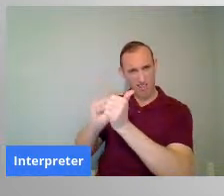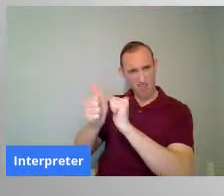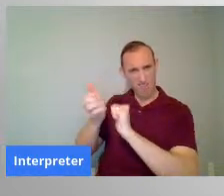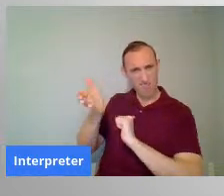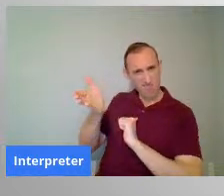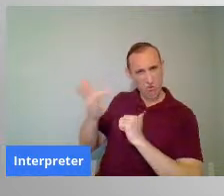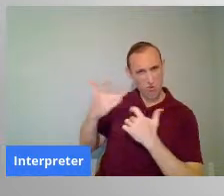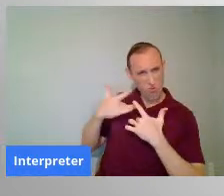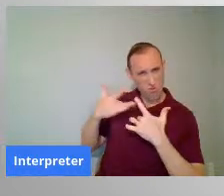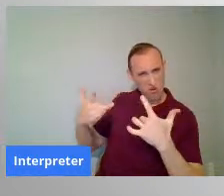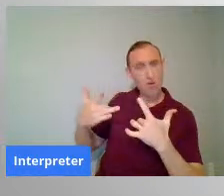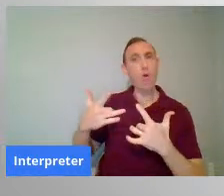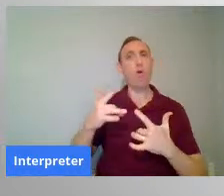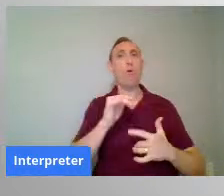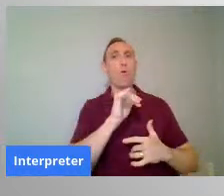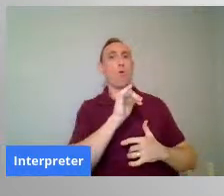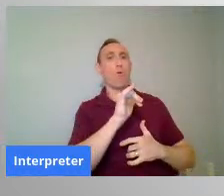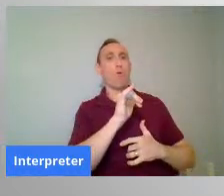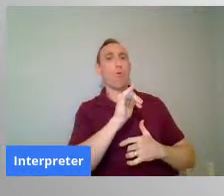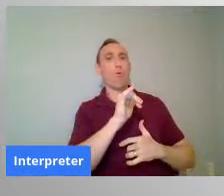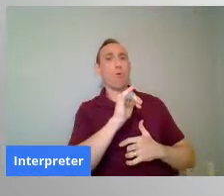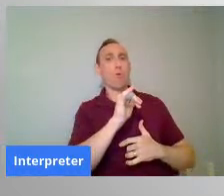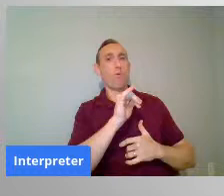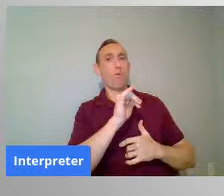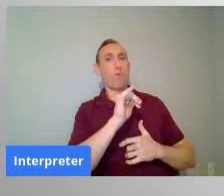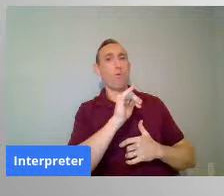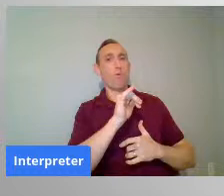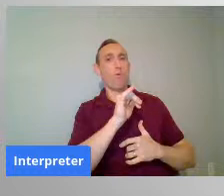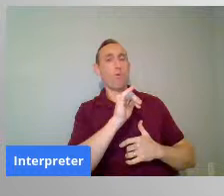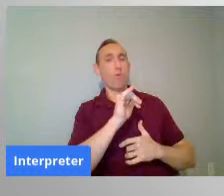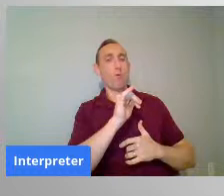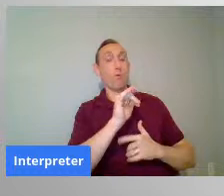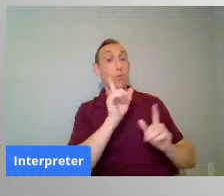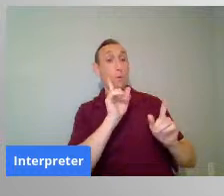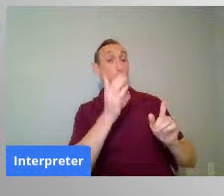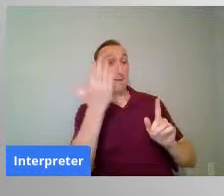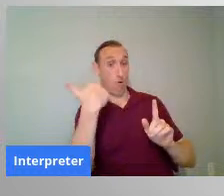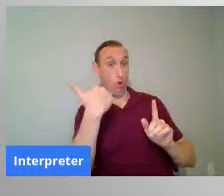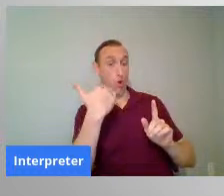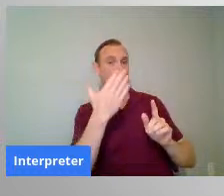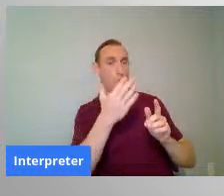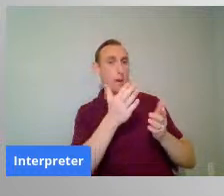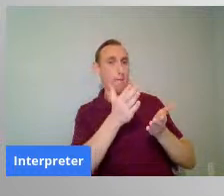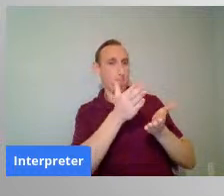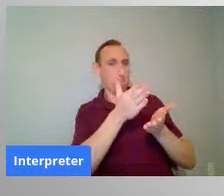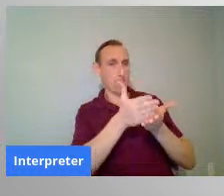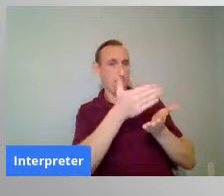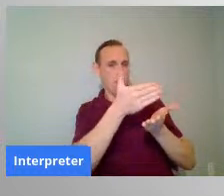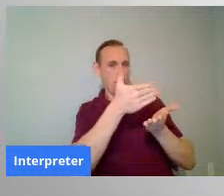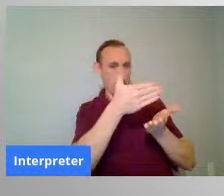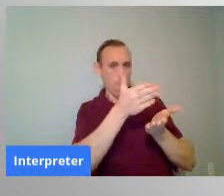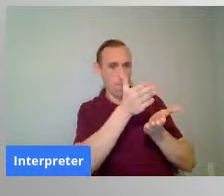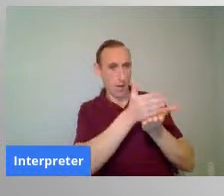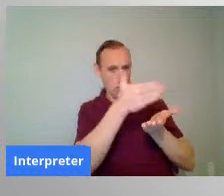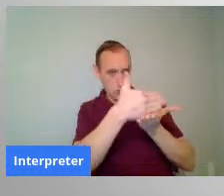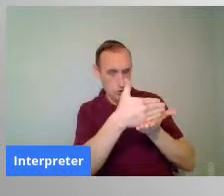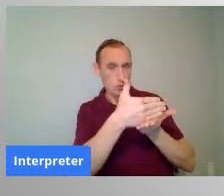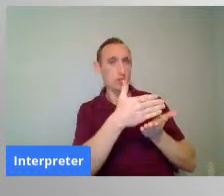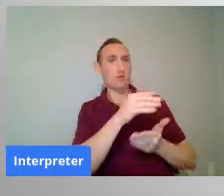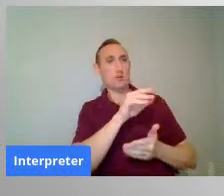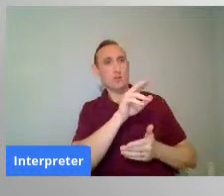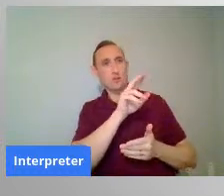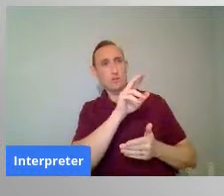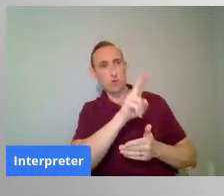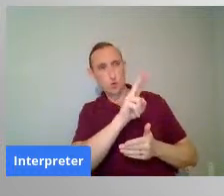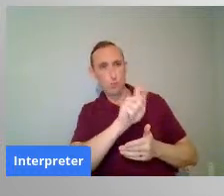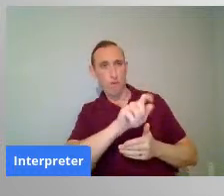We've already, I think you're looking at originally we had budgeted 2.5 million for the extracurricular.